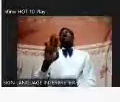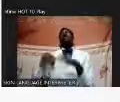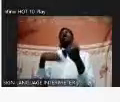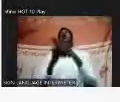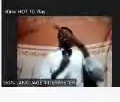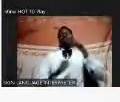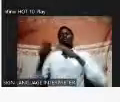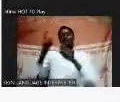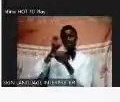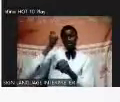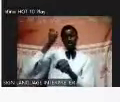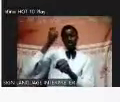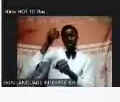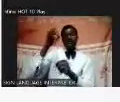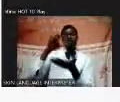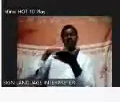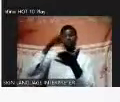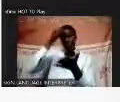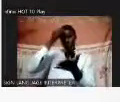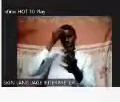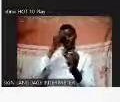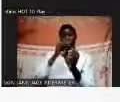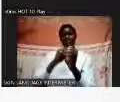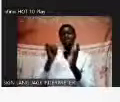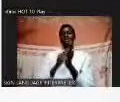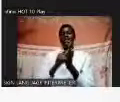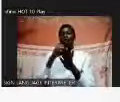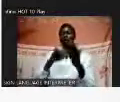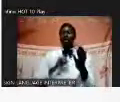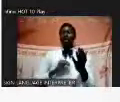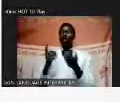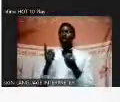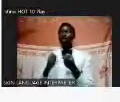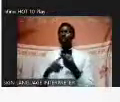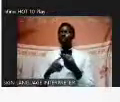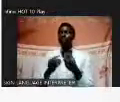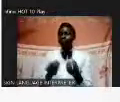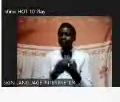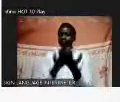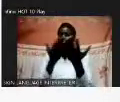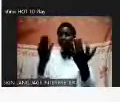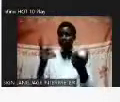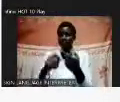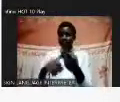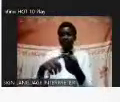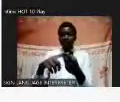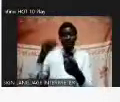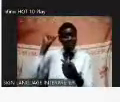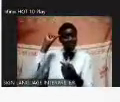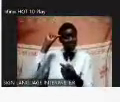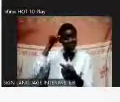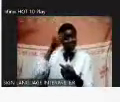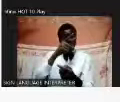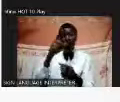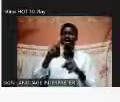that is what I really wanted to draw out and to remind you that different countries have